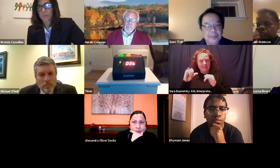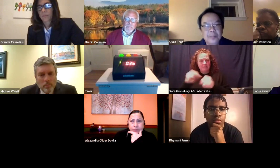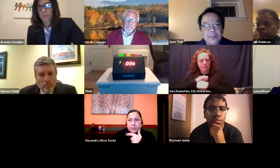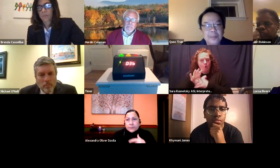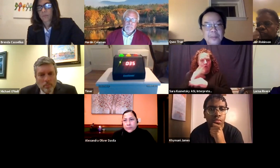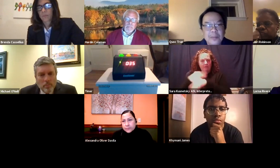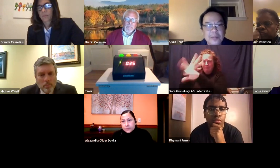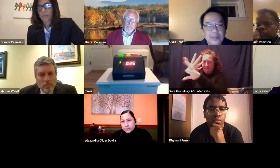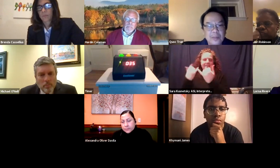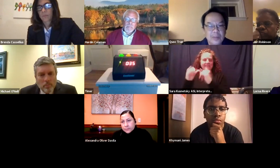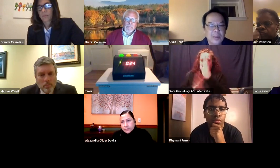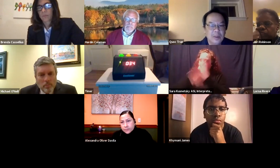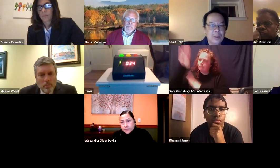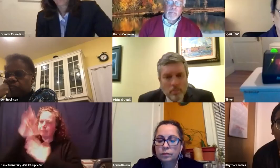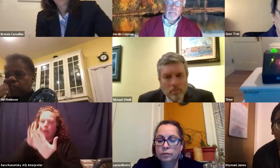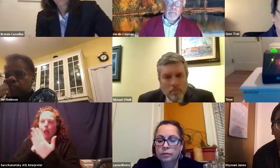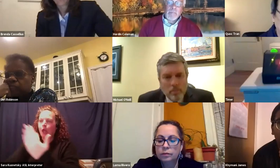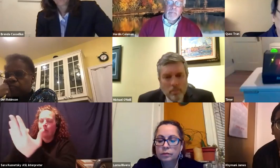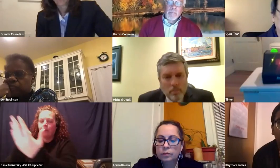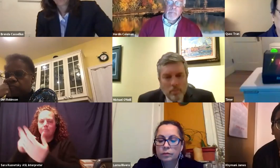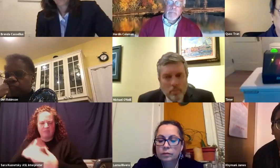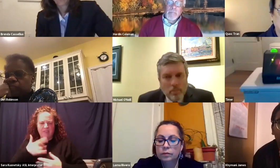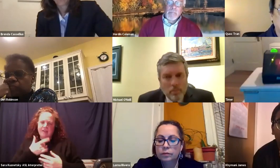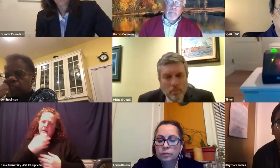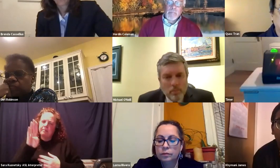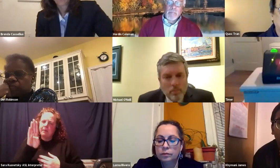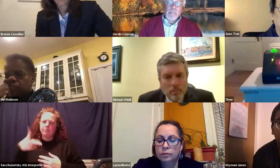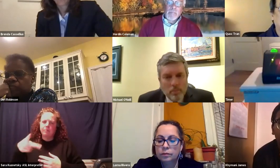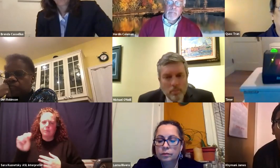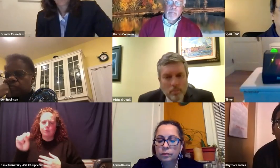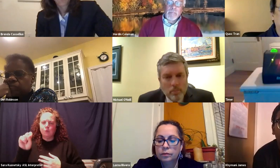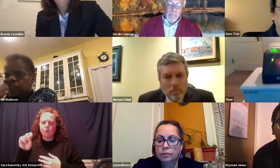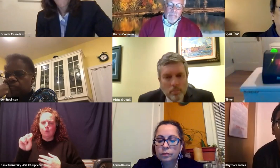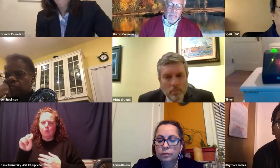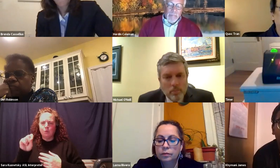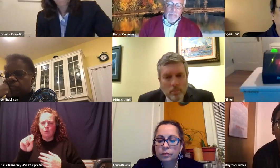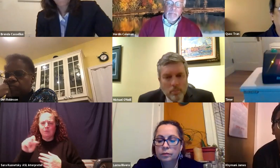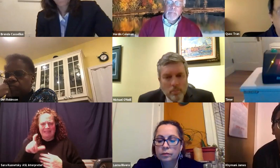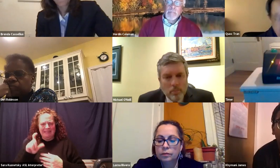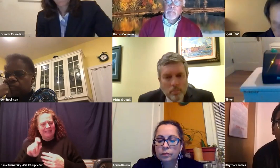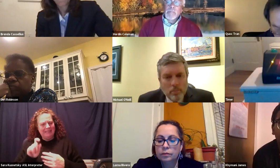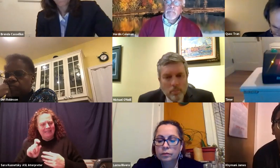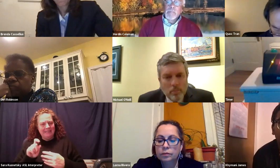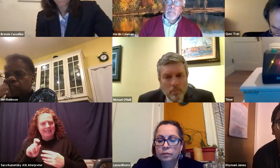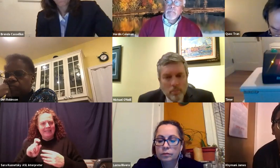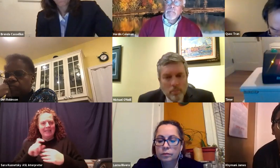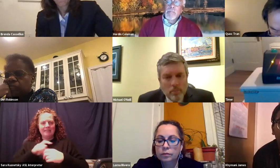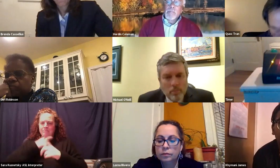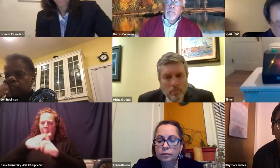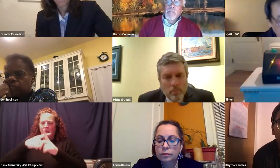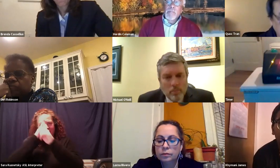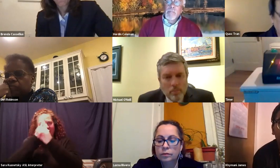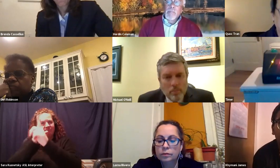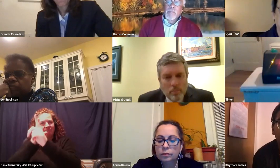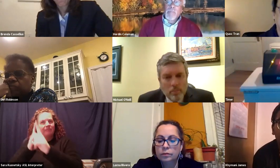important for Boston Public Schools to have kind of a beacon and able to help them move forward in their educational experiences for